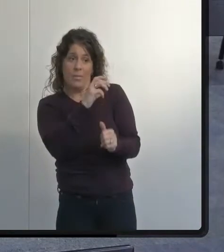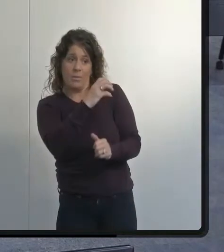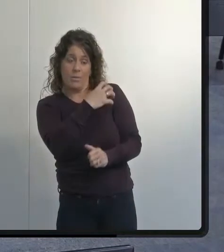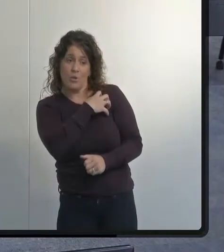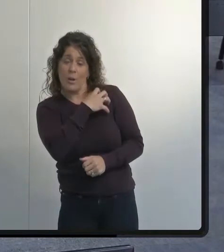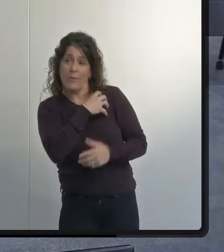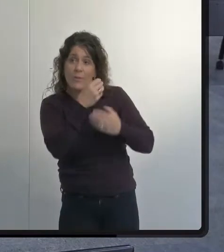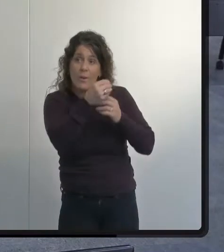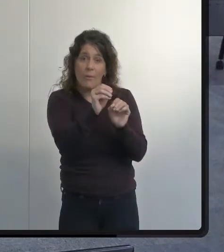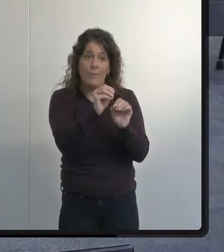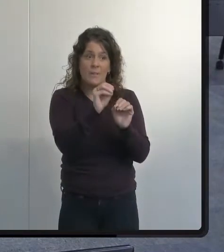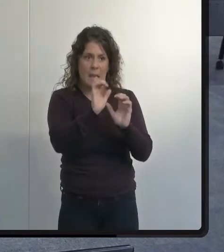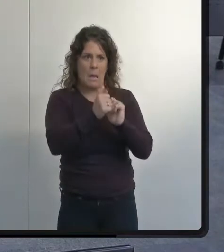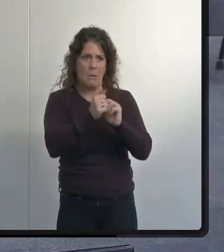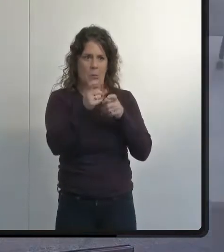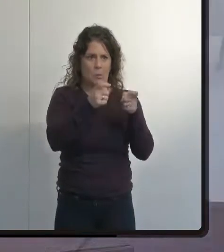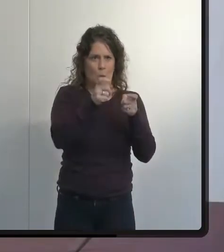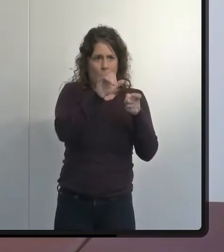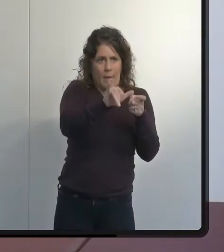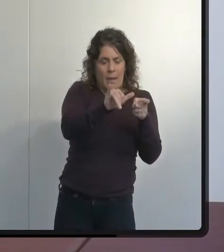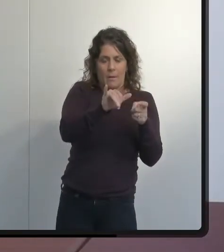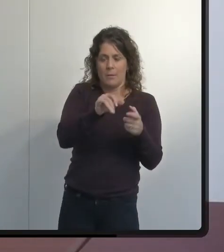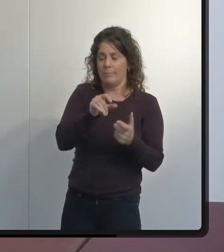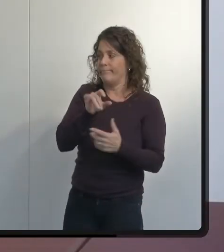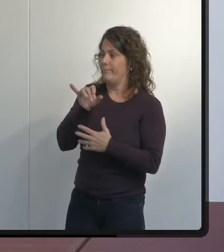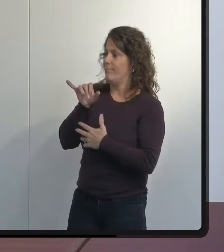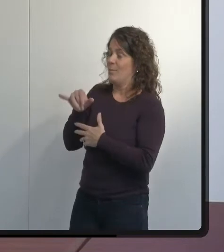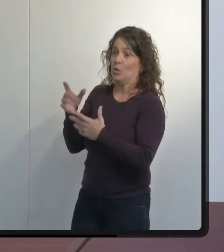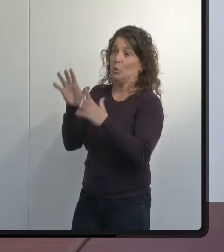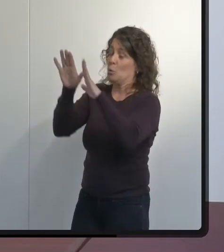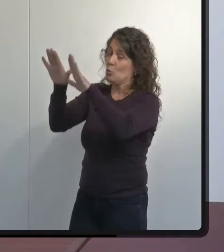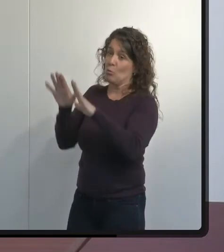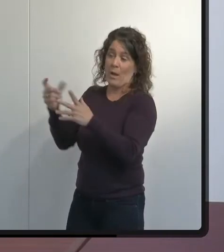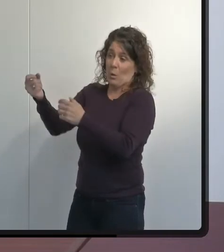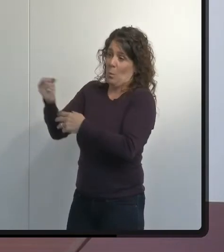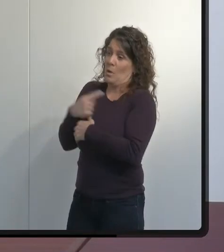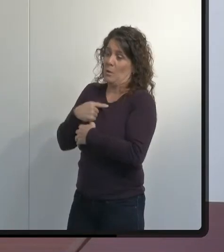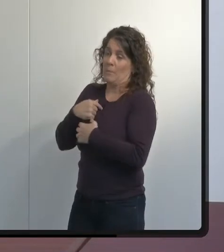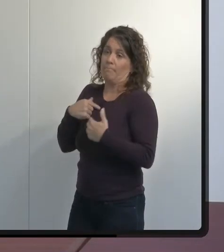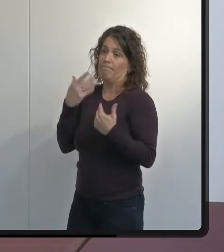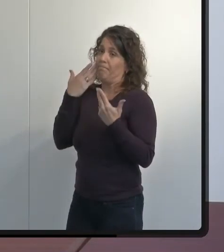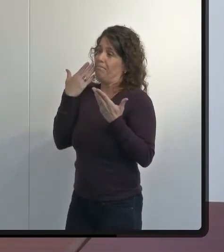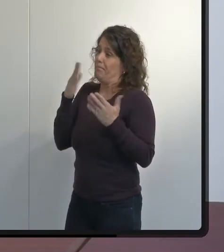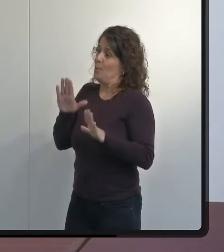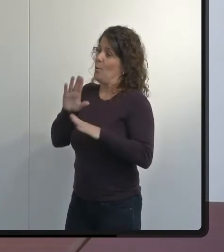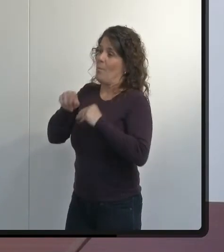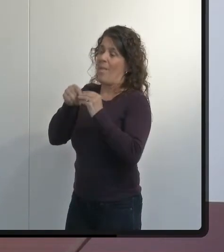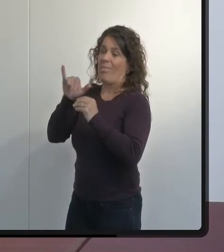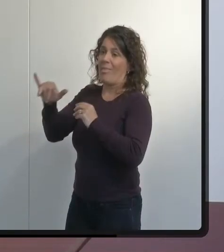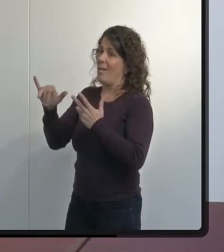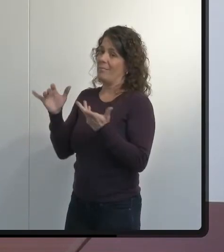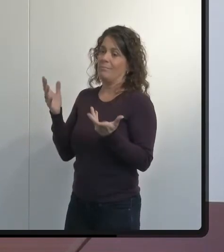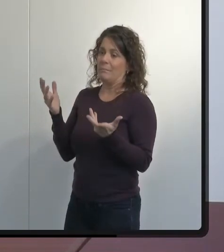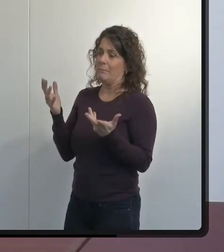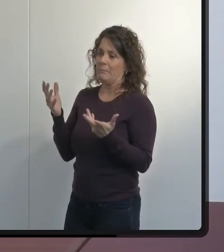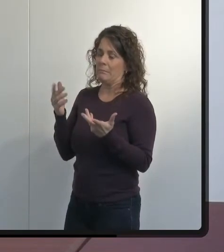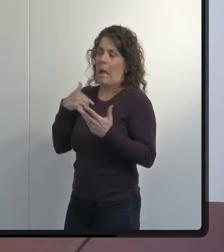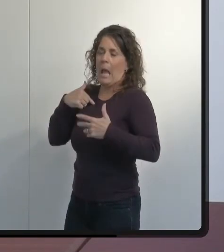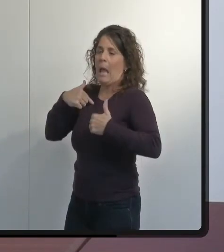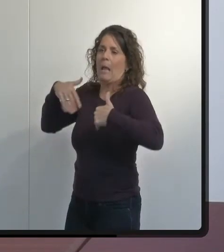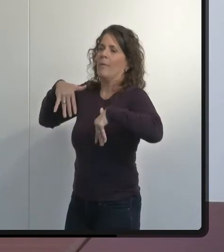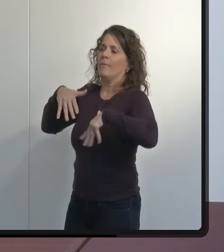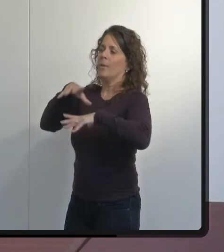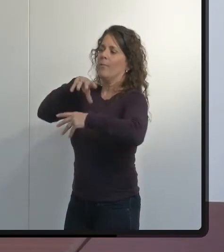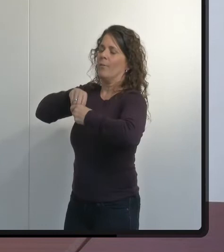that? That's a great question, and I have not been privy to those kind of conversations. I'm sure that